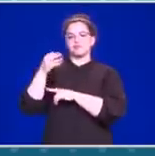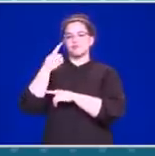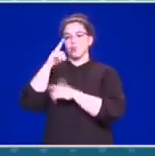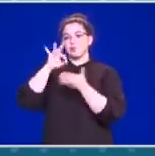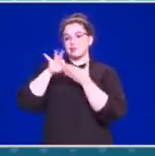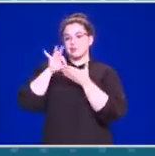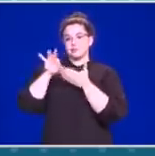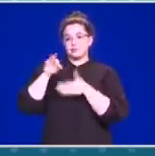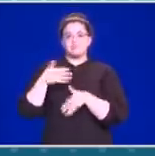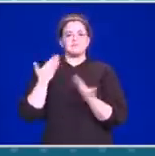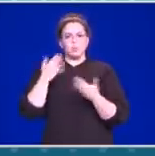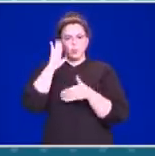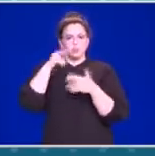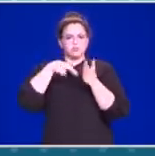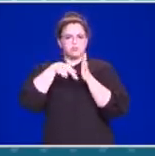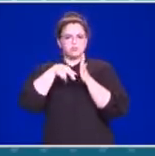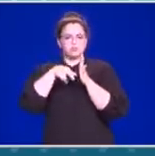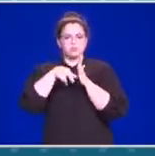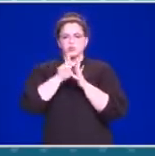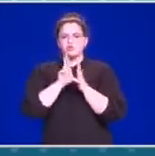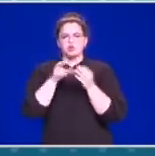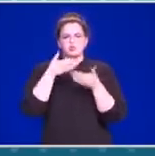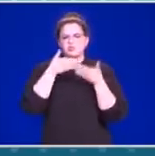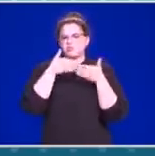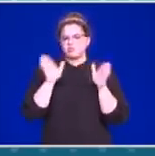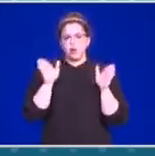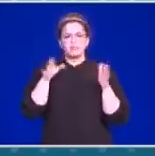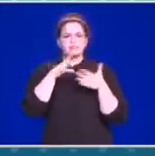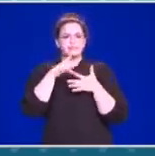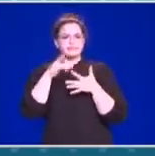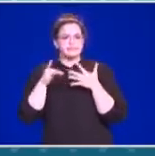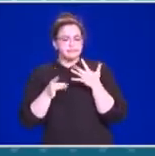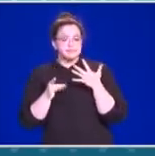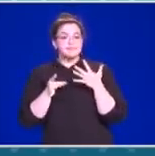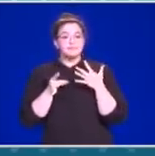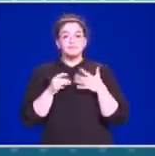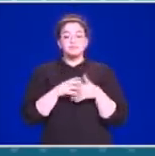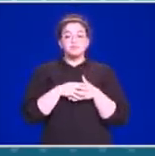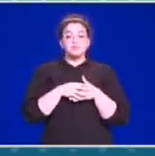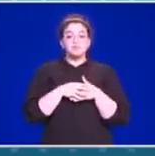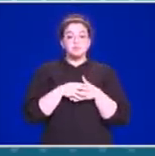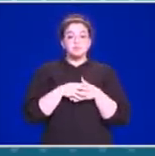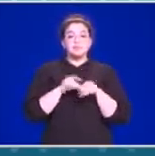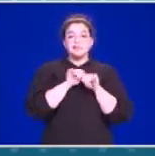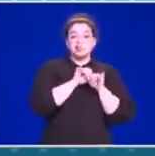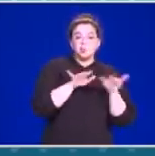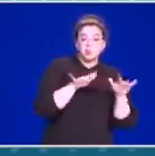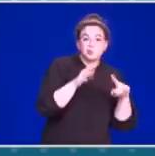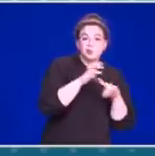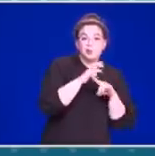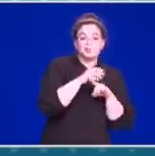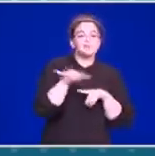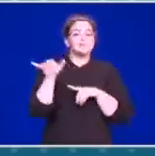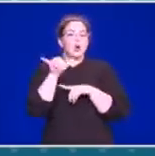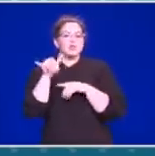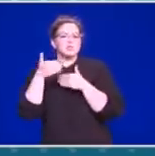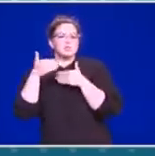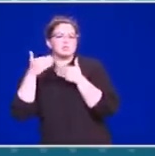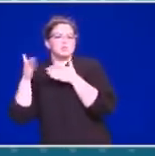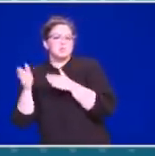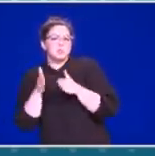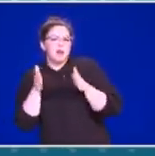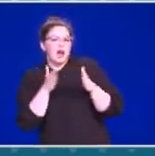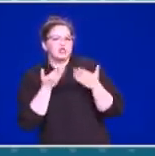I'll be reviewing some of the broader findings for the total population this decade, the distribution of the population, as well as patterns of